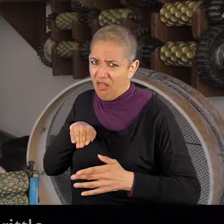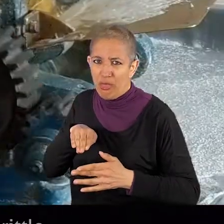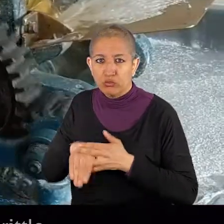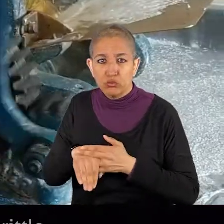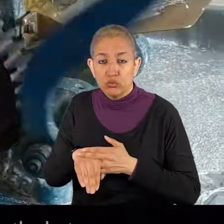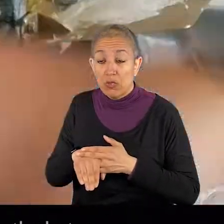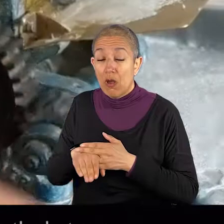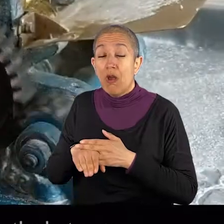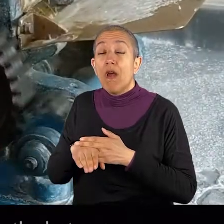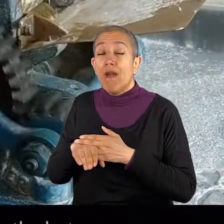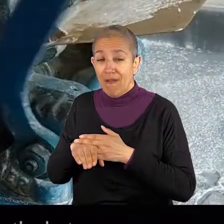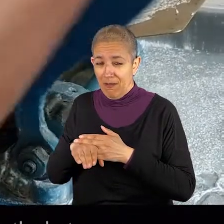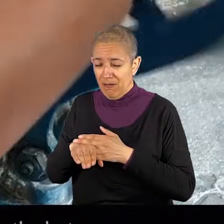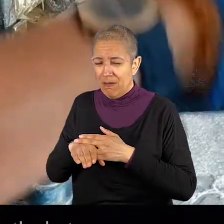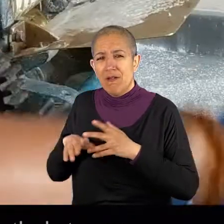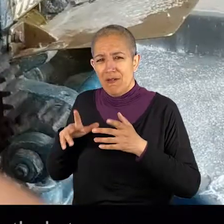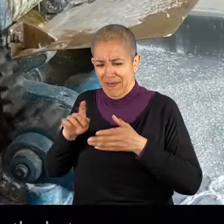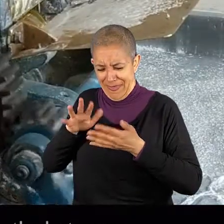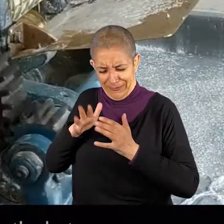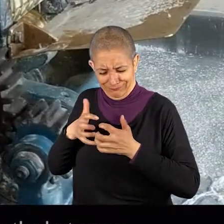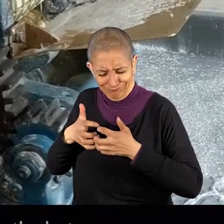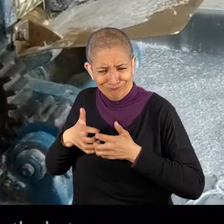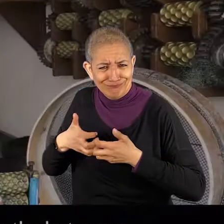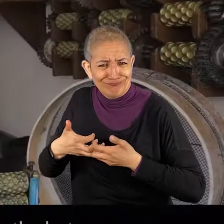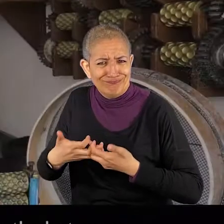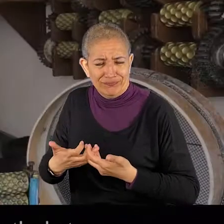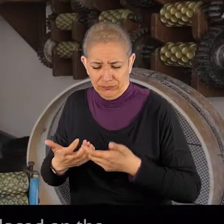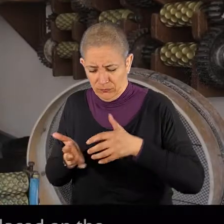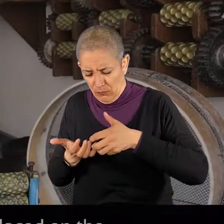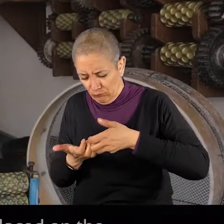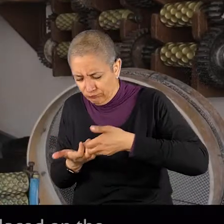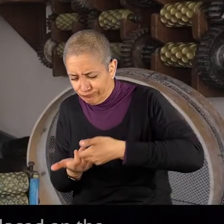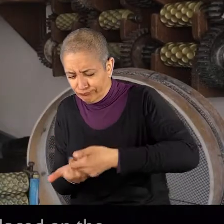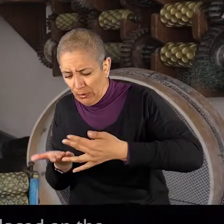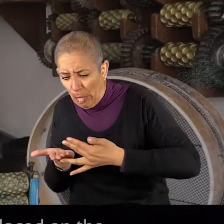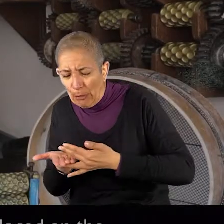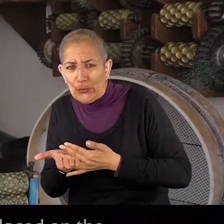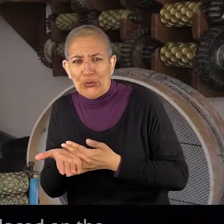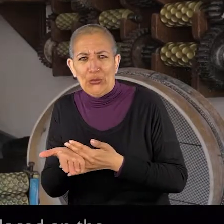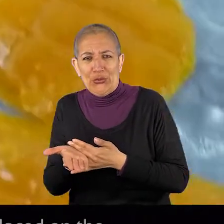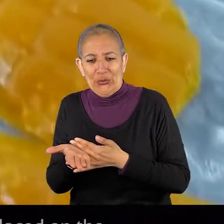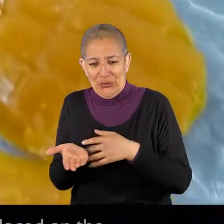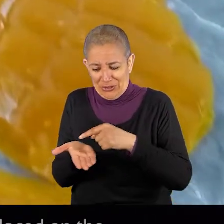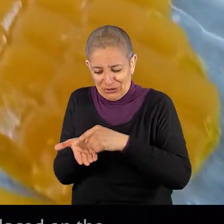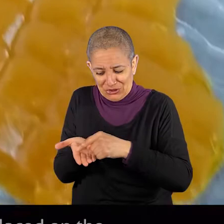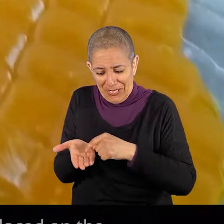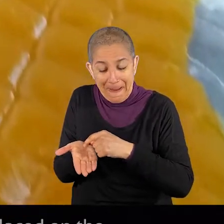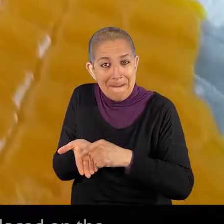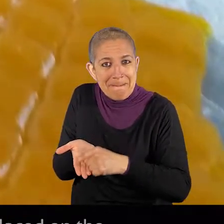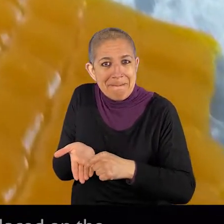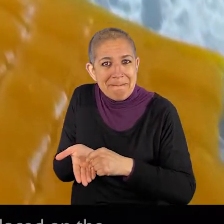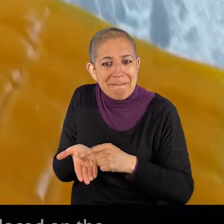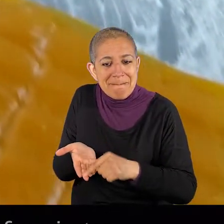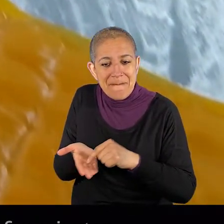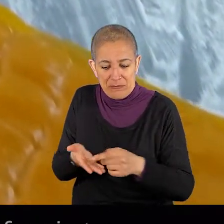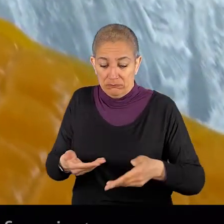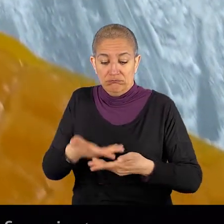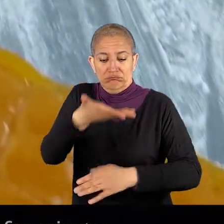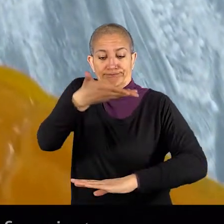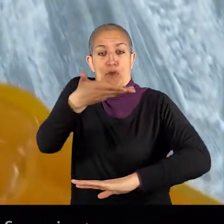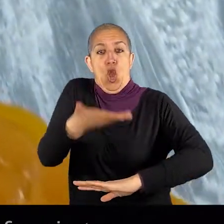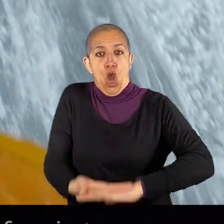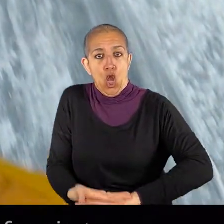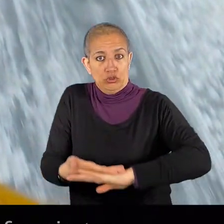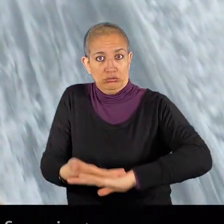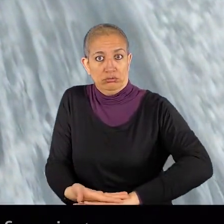The shape on the roller is pushed into the hot sugar. It comes out in a strip, which is then placed on the surface here